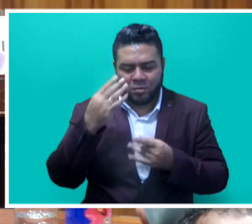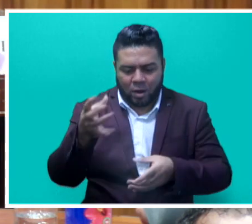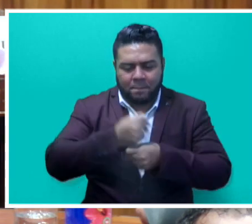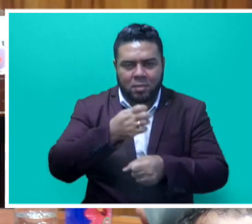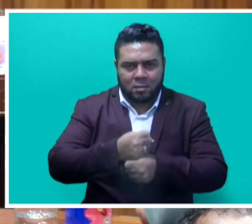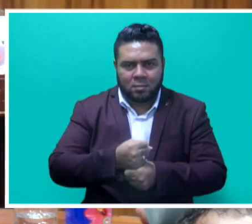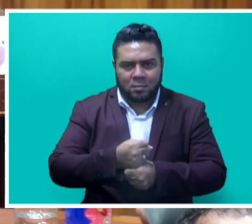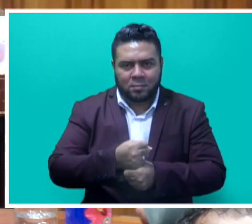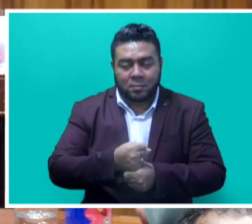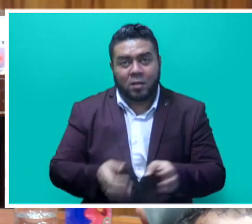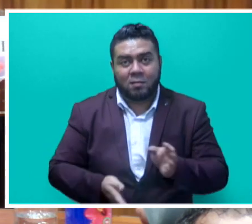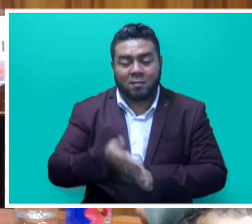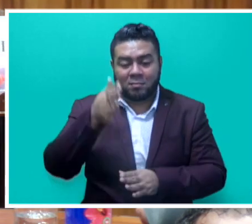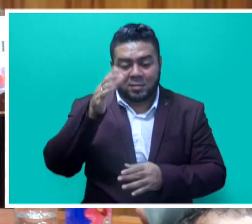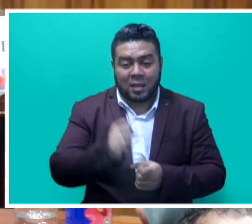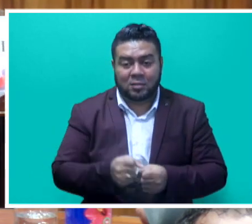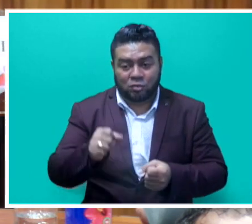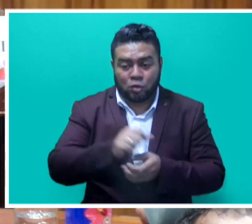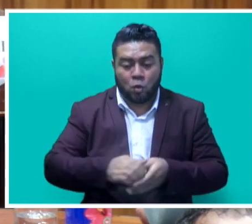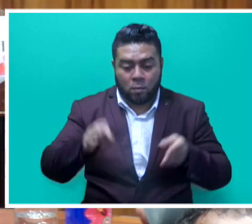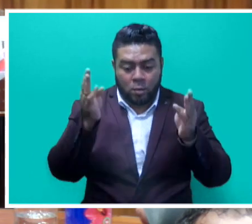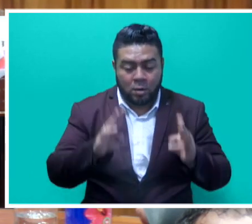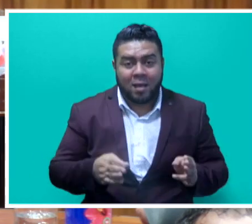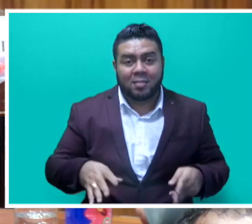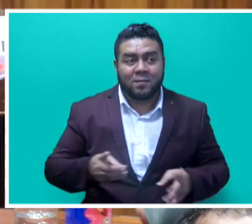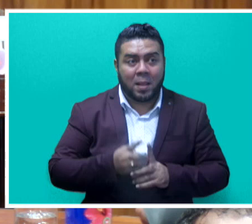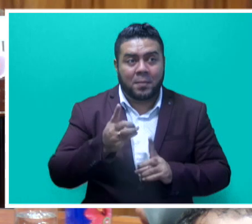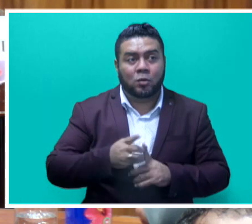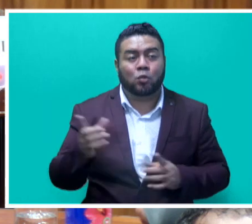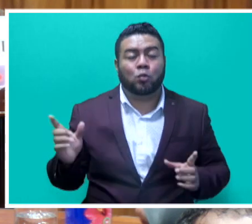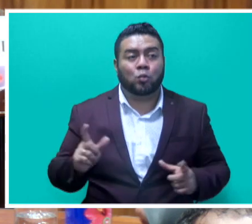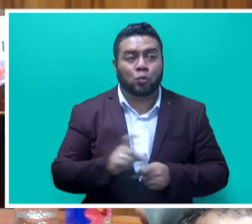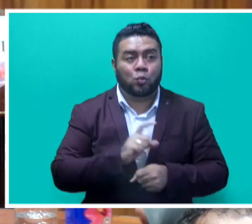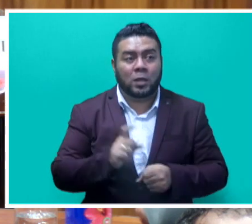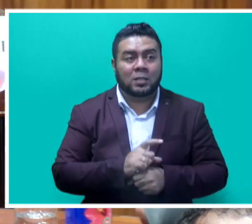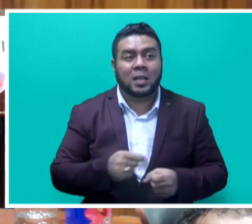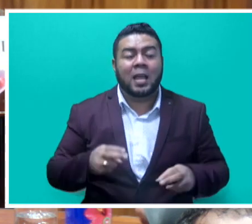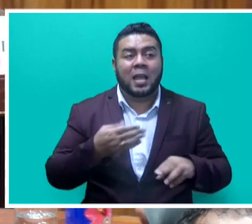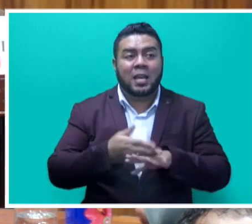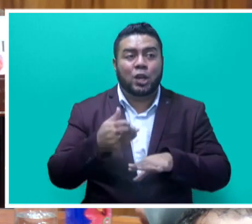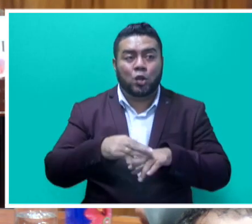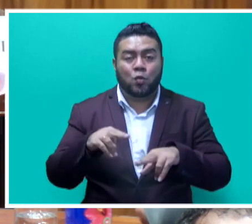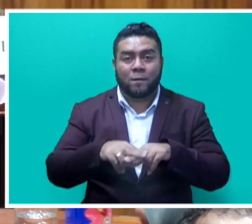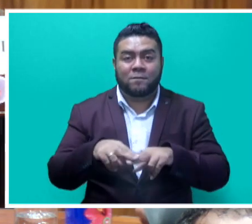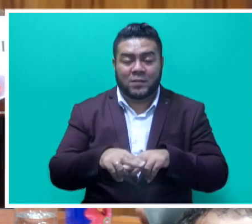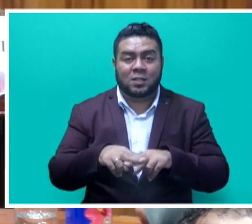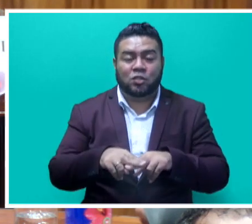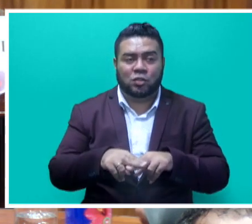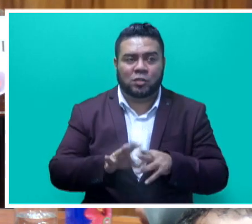agreement on height datum and geoid model development to create a new Fiji height